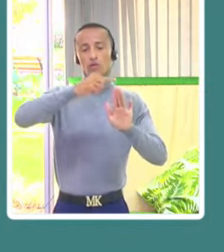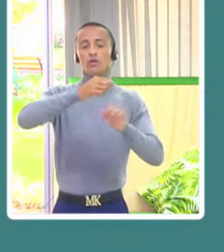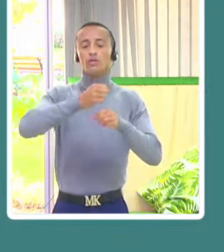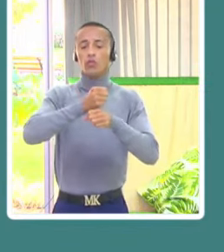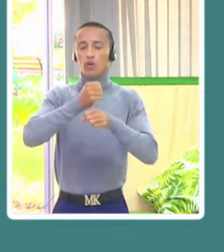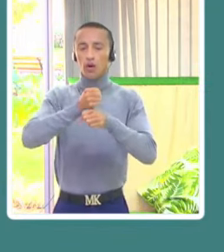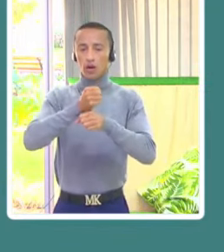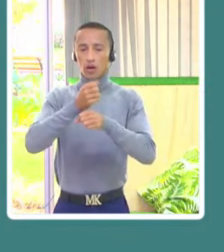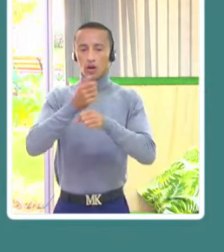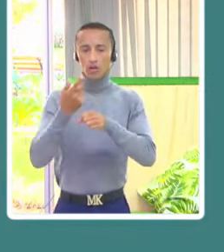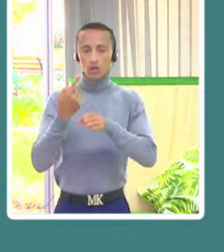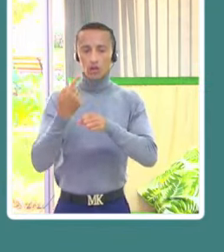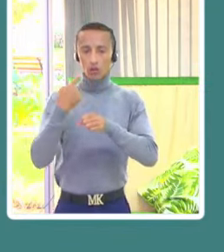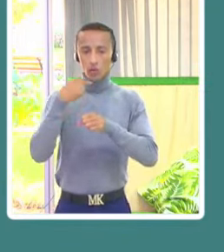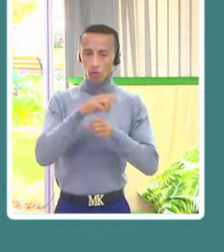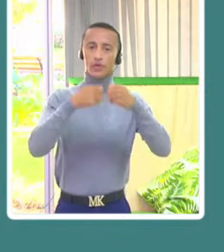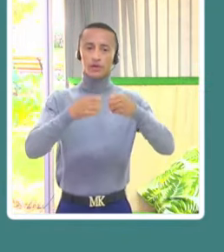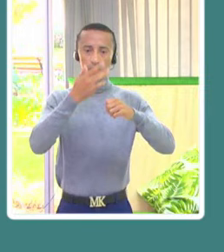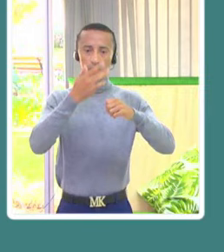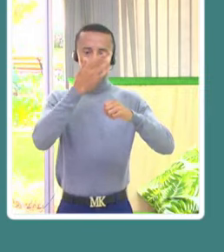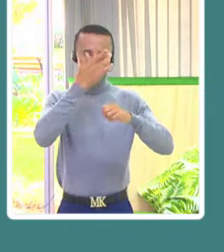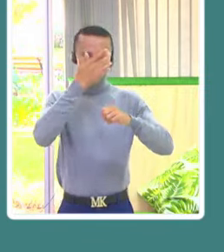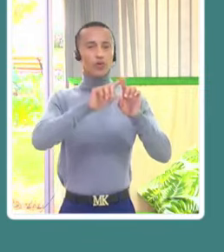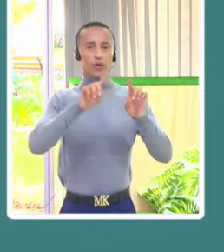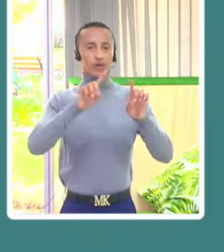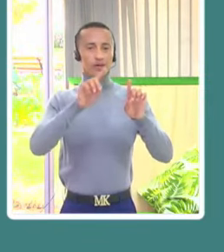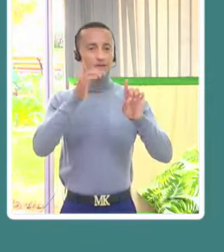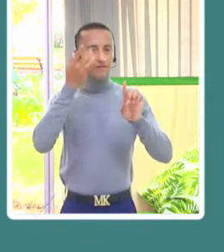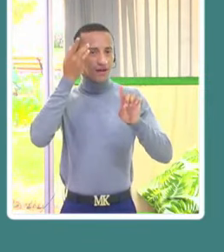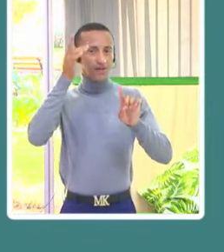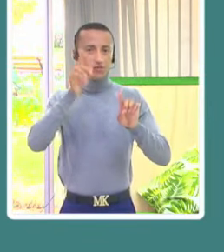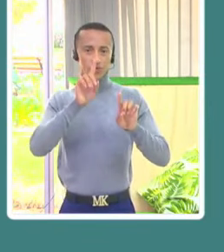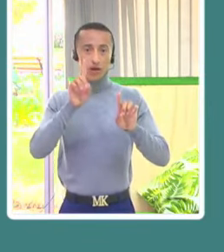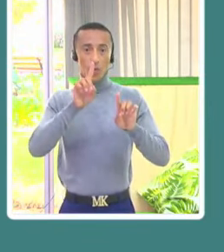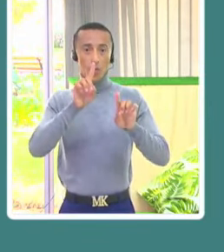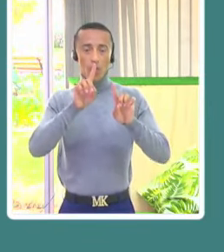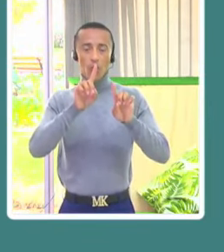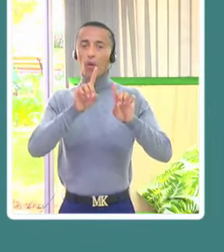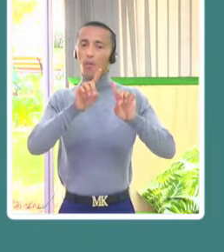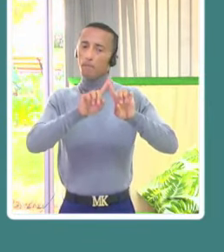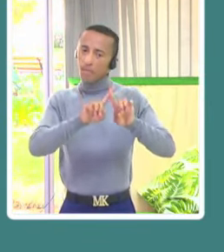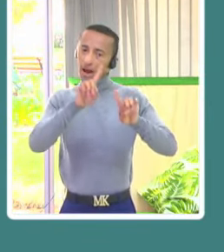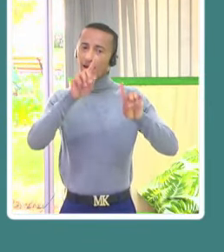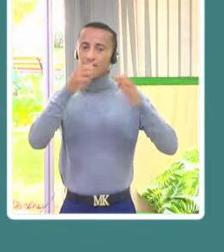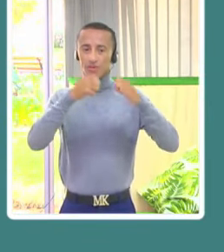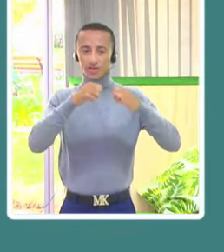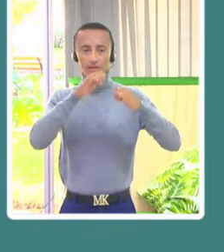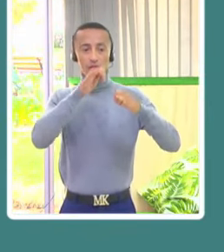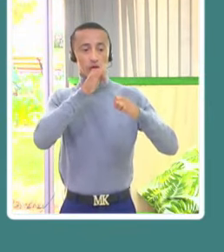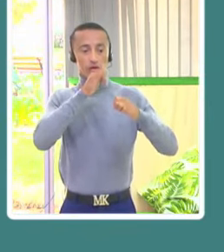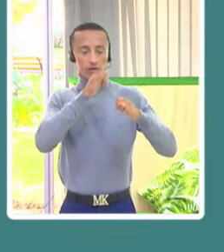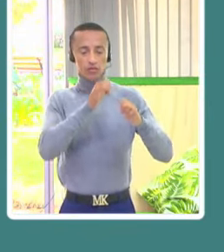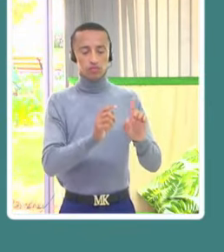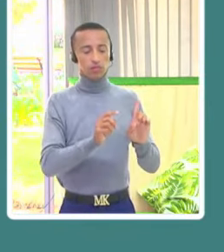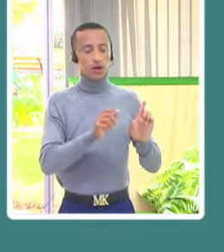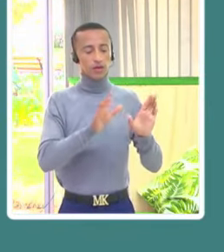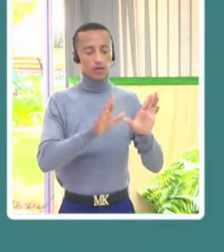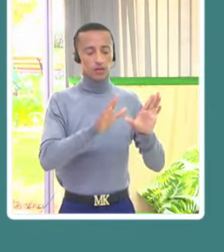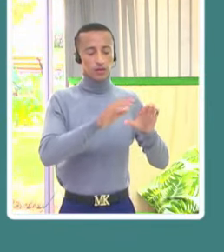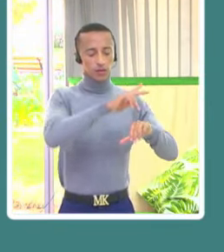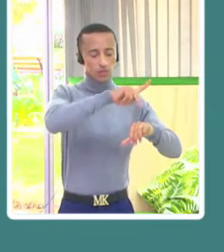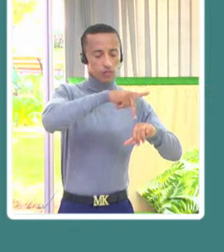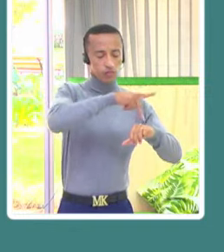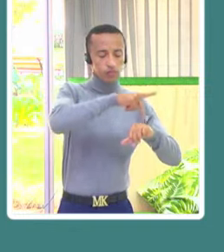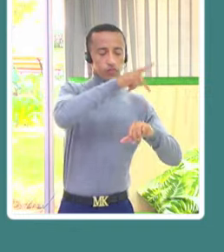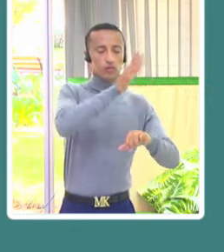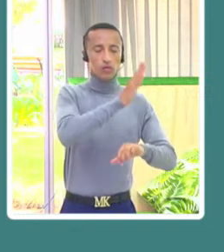skills, kids, children, adults, everyone. You have two countries get together and